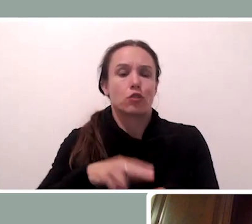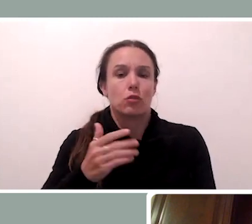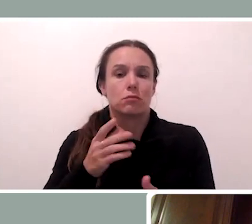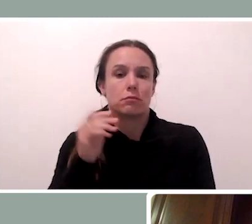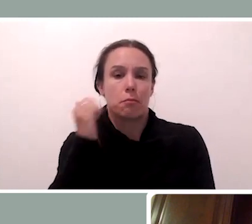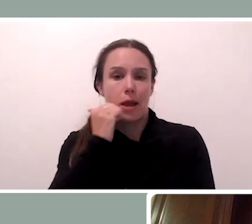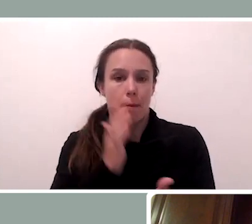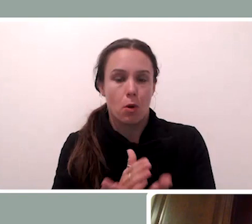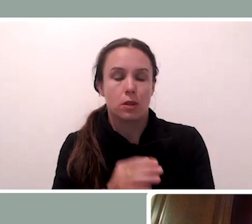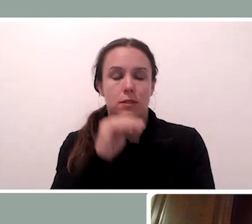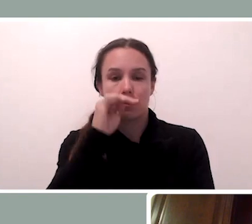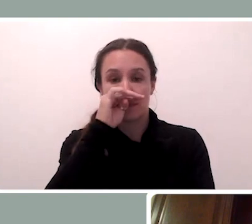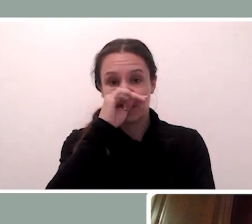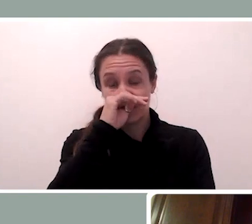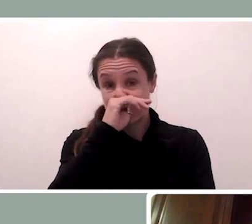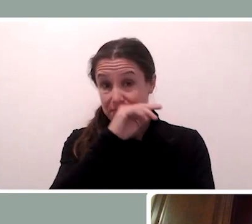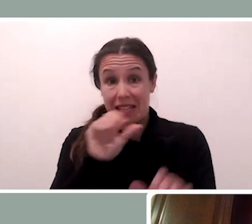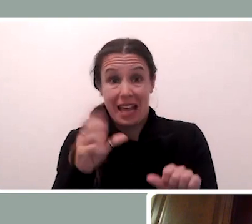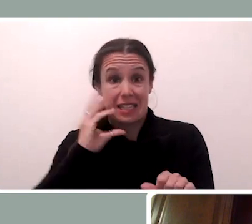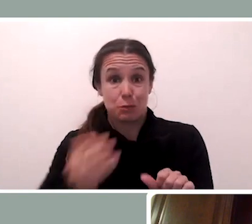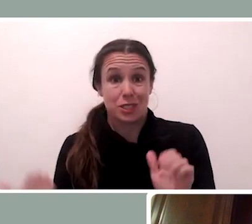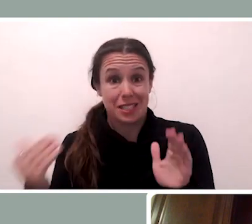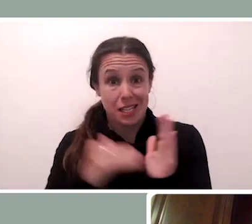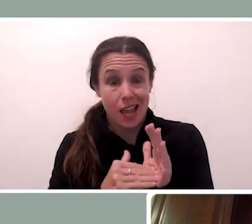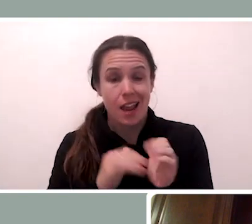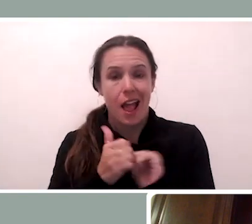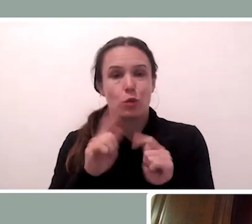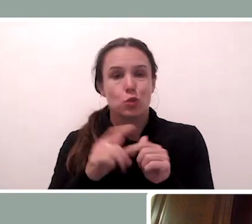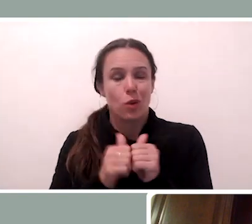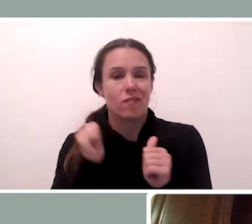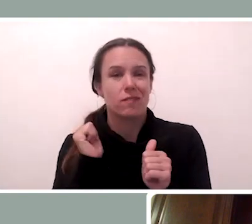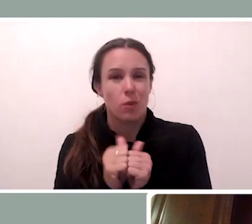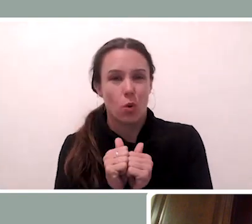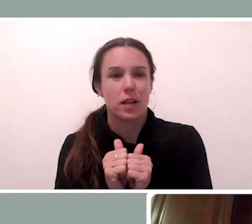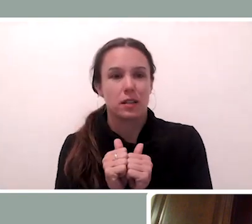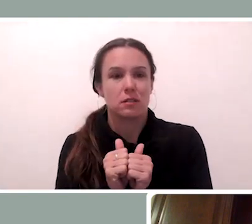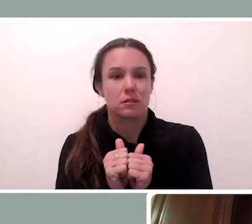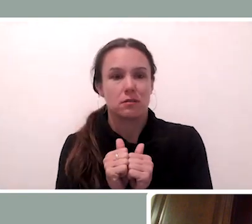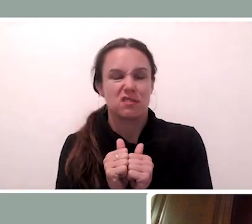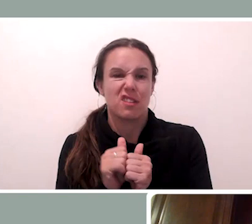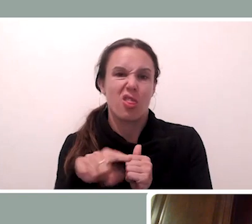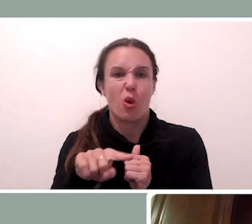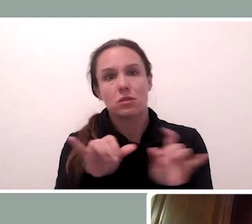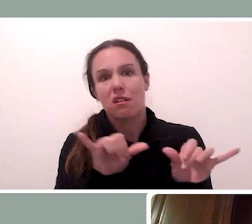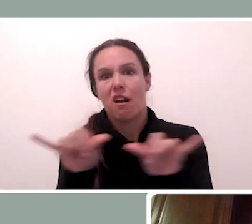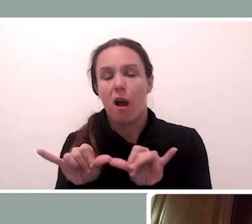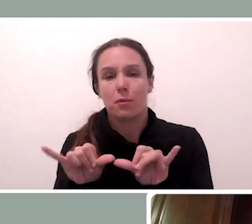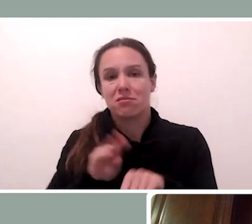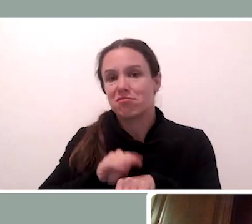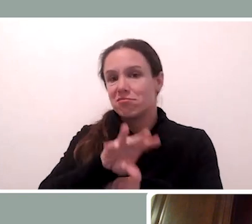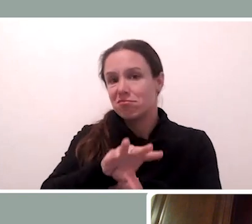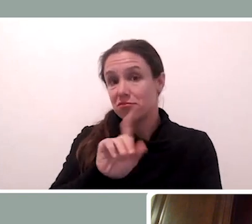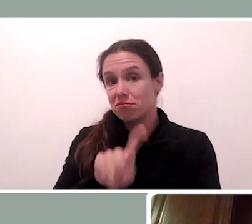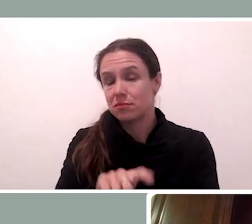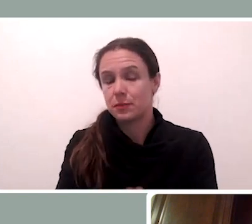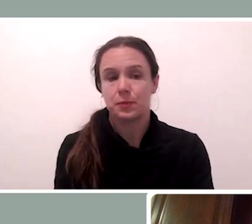Is that something she could experience? Are there ways to avoid the common side effects that one gets during menopause?